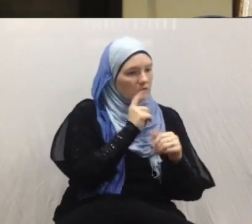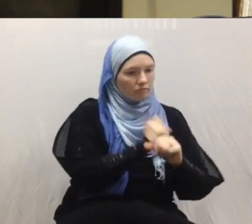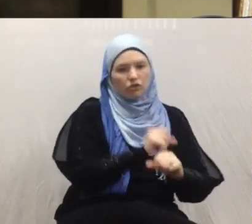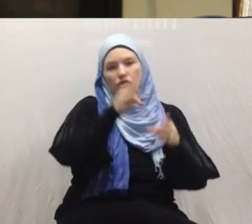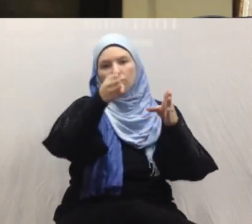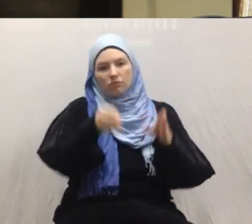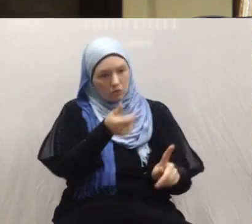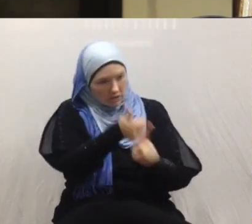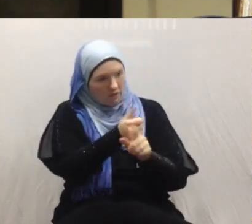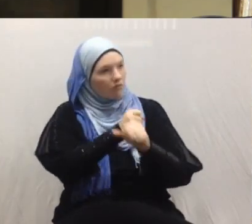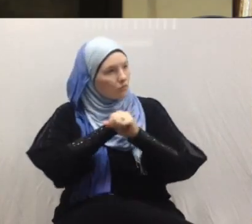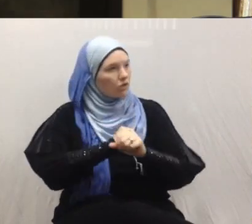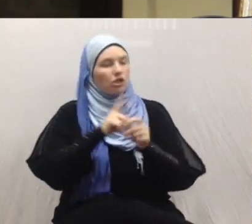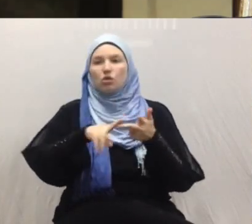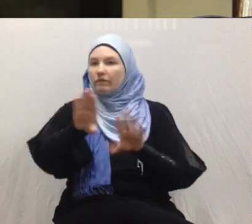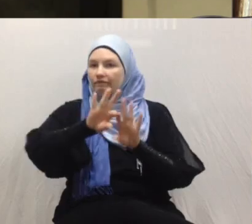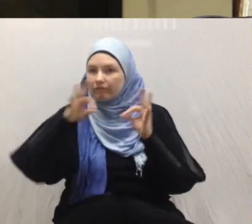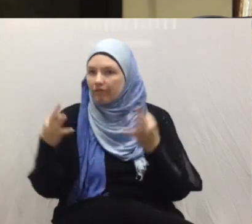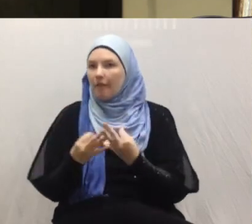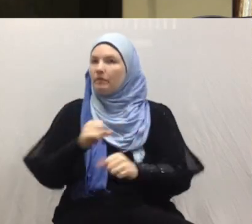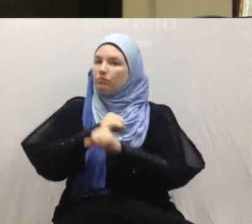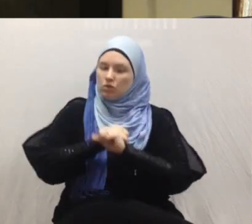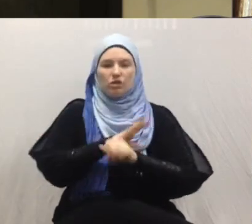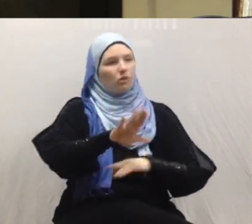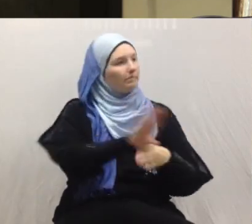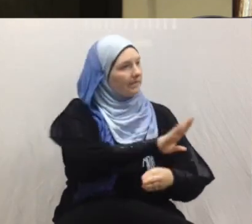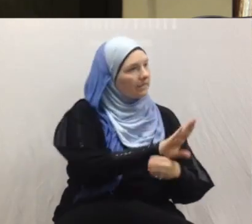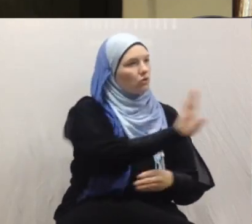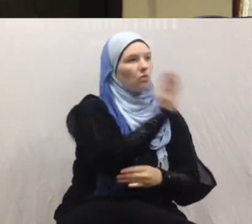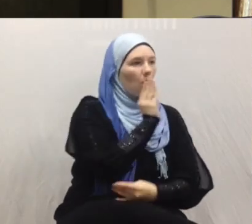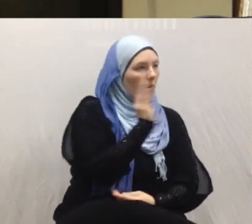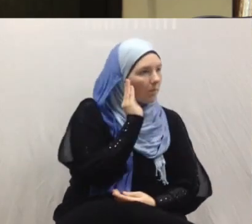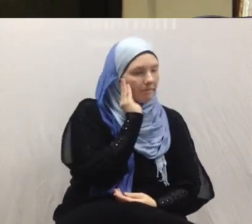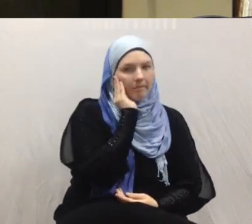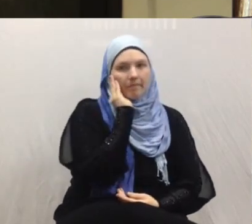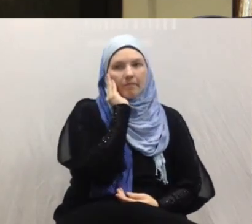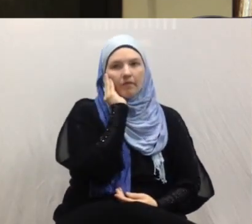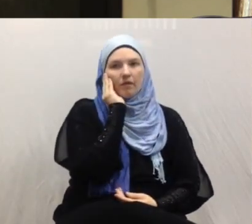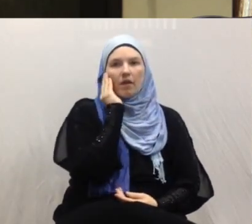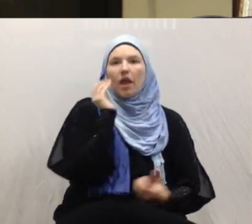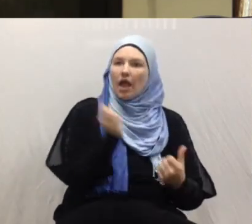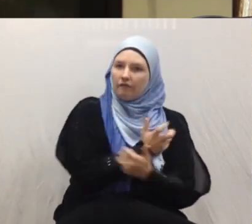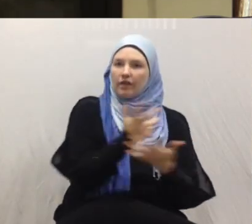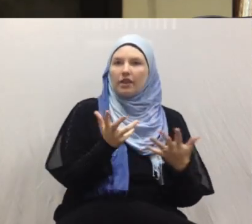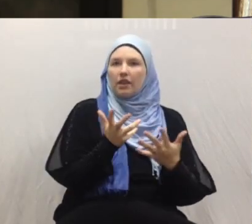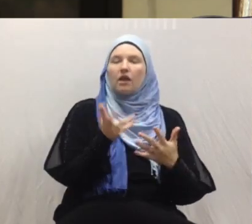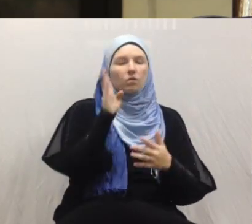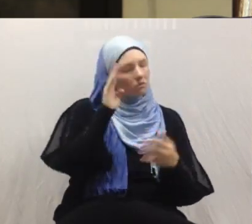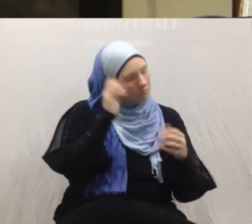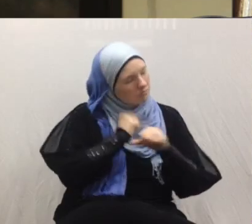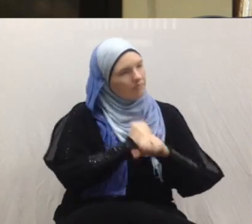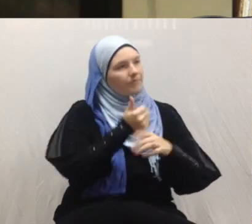persons are protected, their families, their businesses, their homes, they are to be protected under this